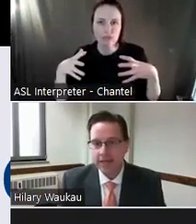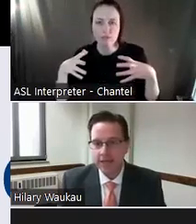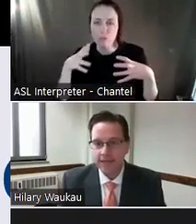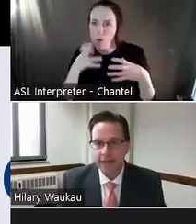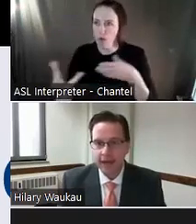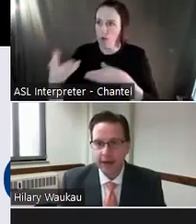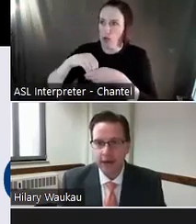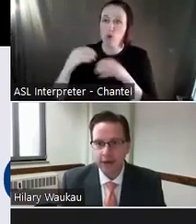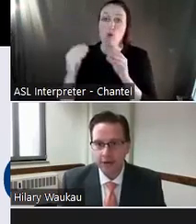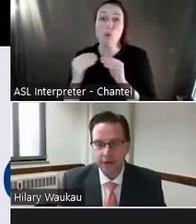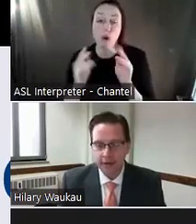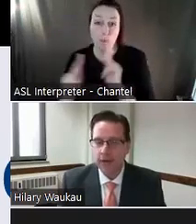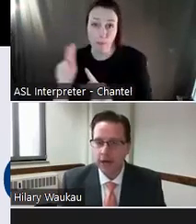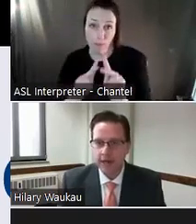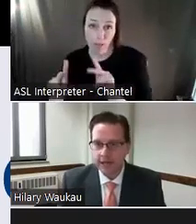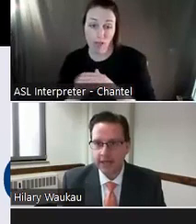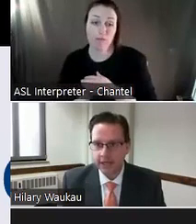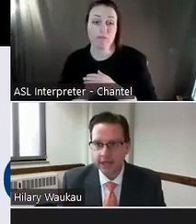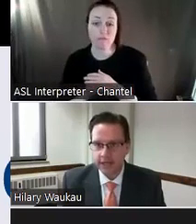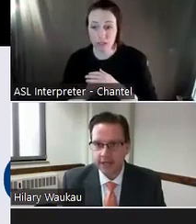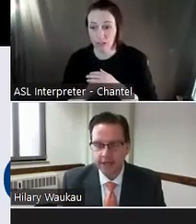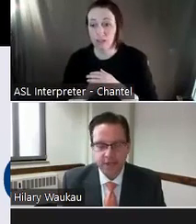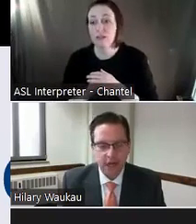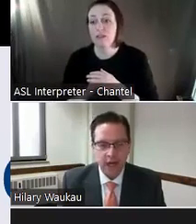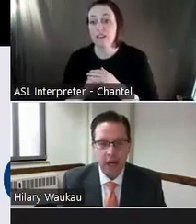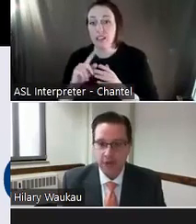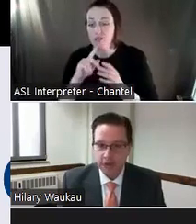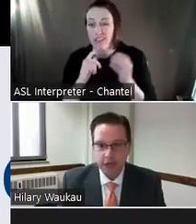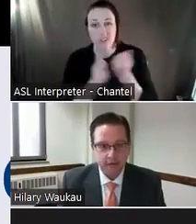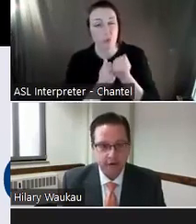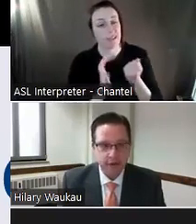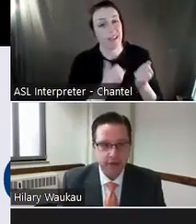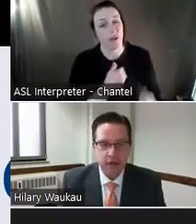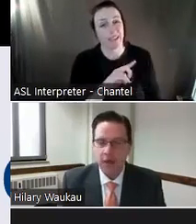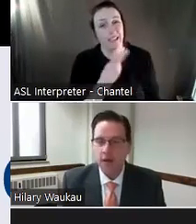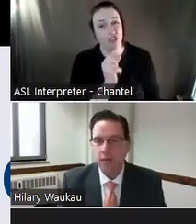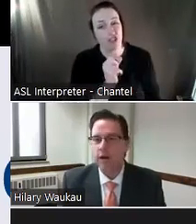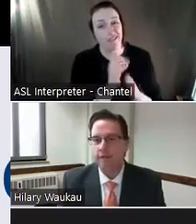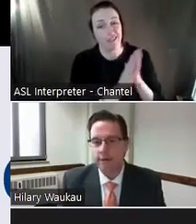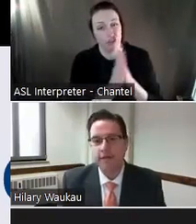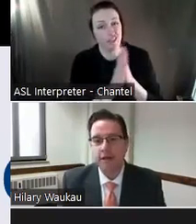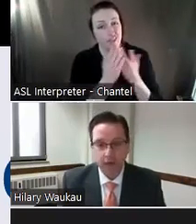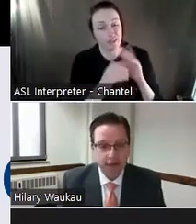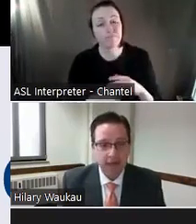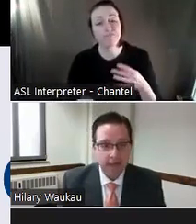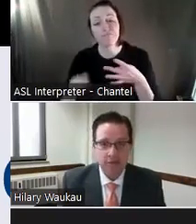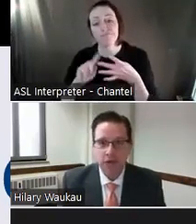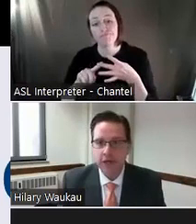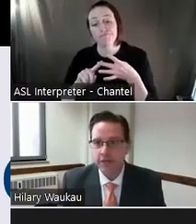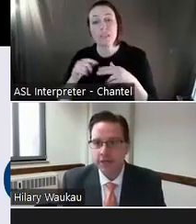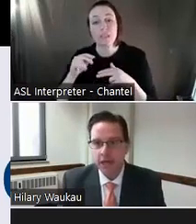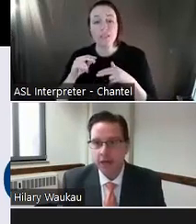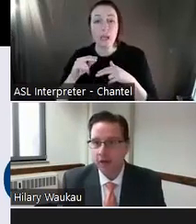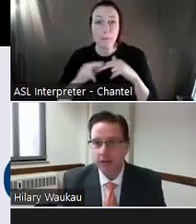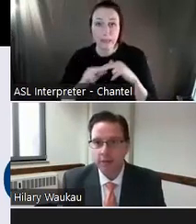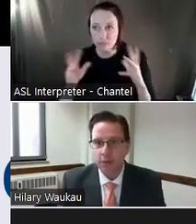key initiative that helps underpin a lot of the DHS initiatives within the governor's budget. We want to focus on building healthy